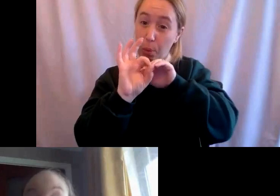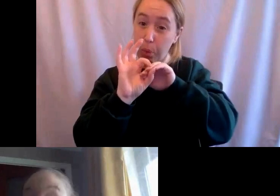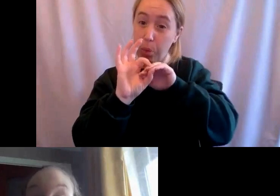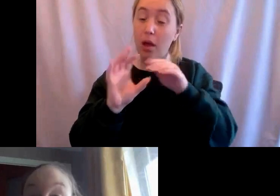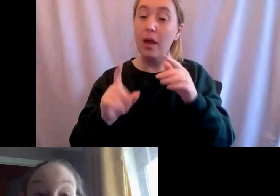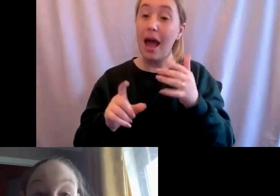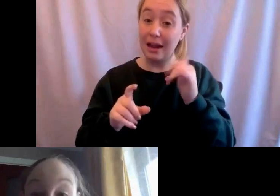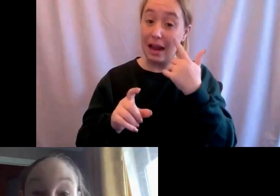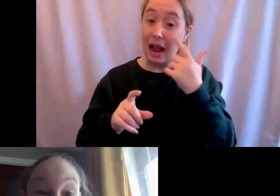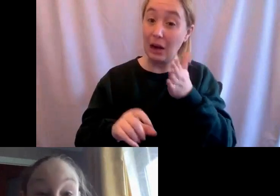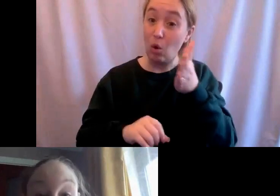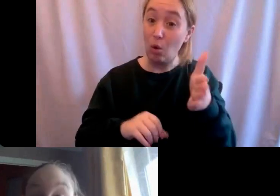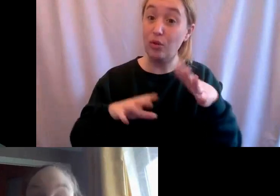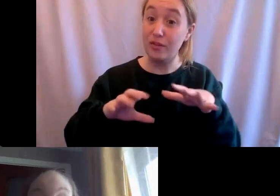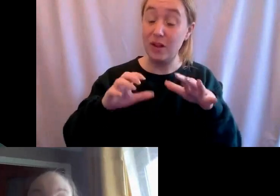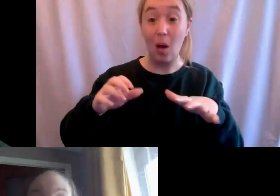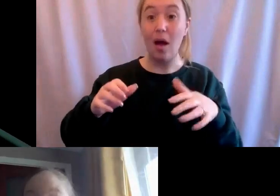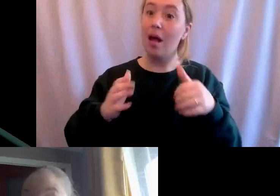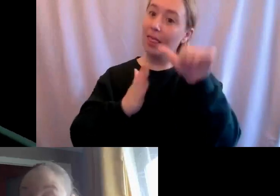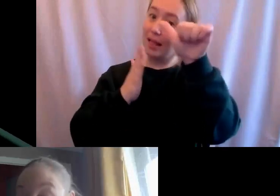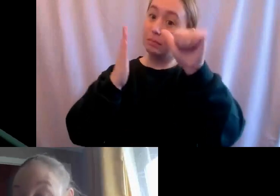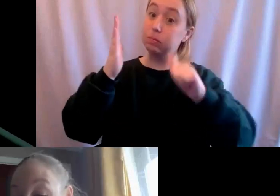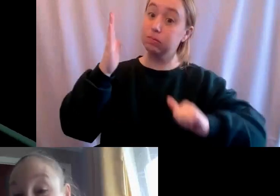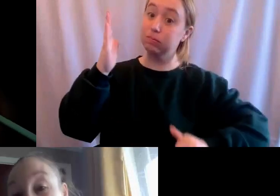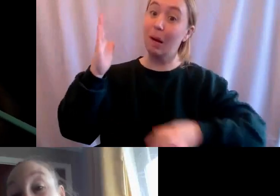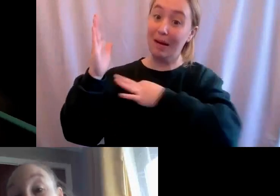that. And guys, we're not even at the end of the list yet. It's very busy in our